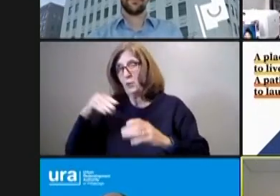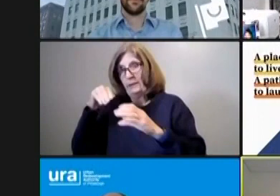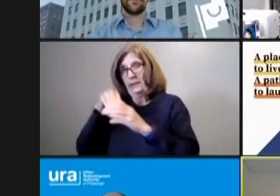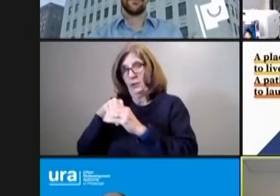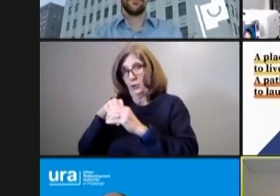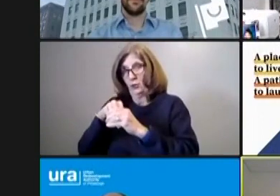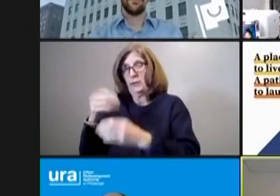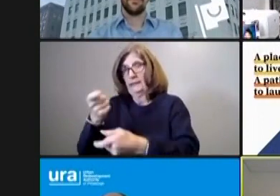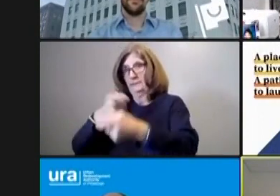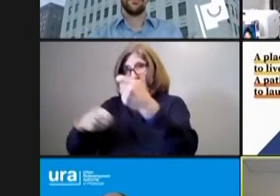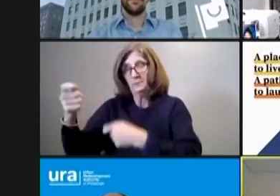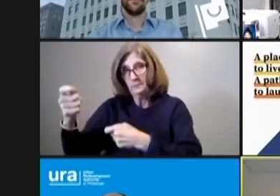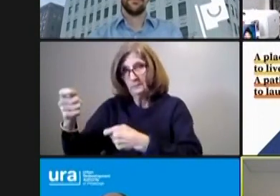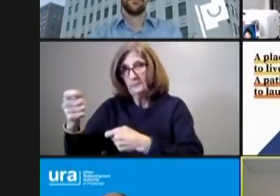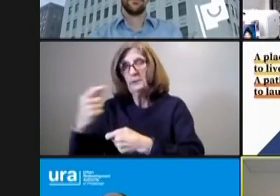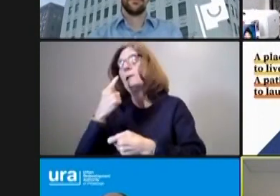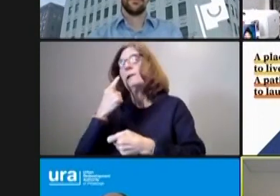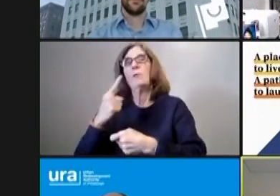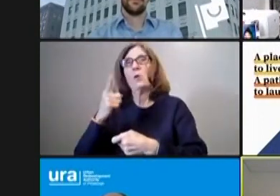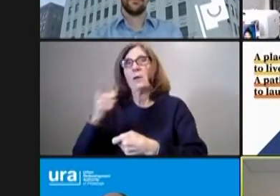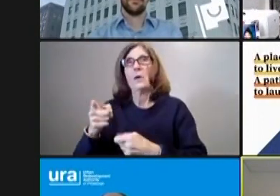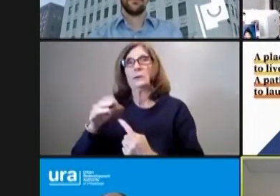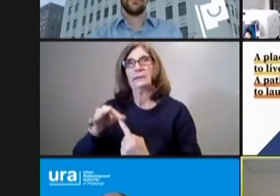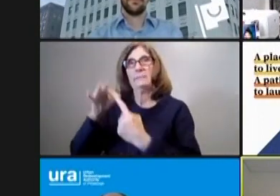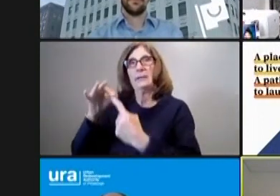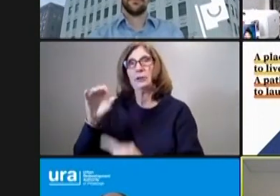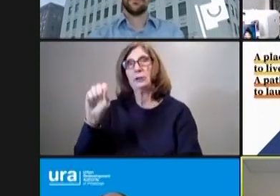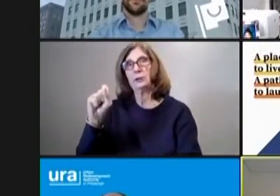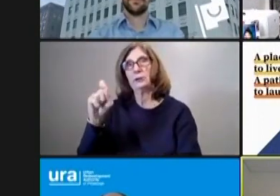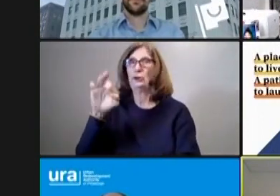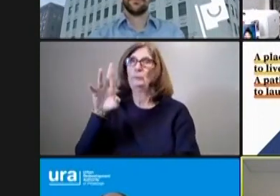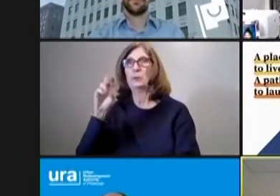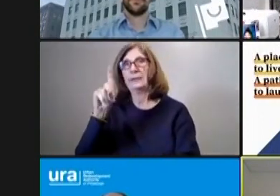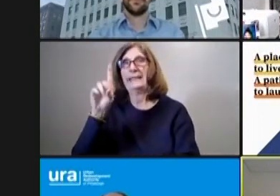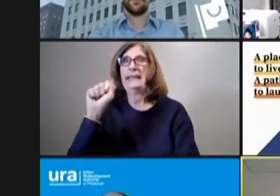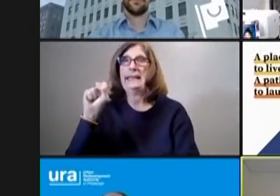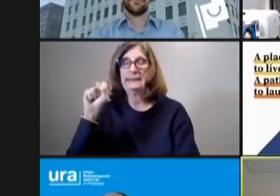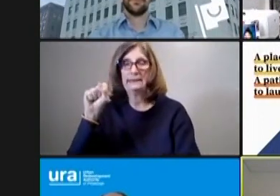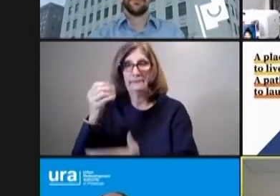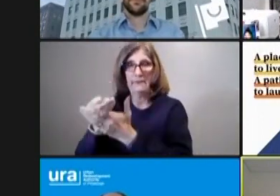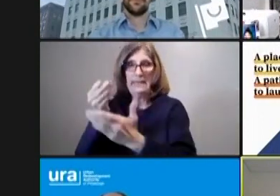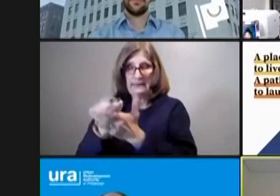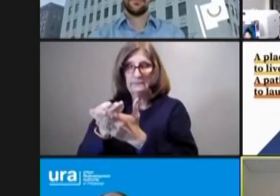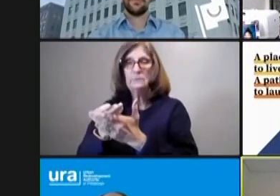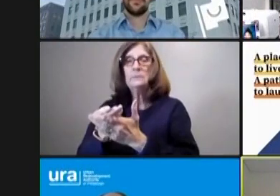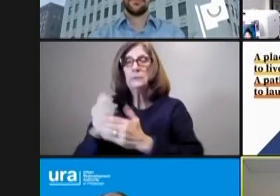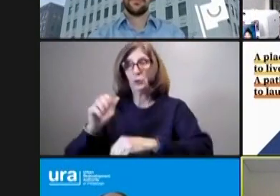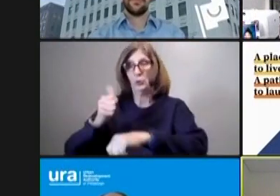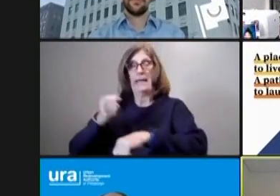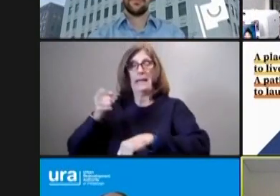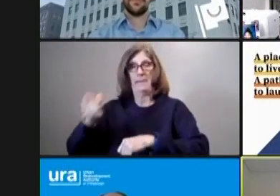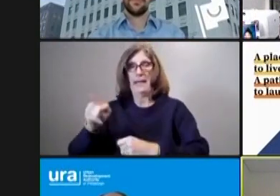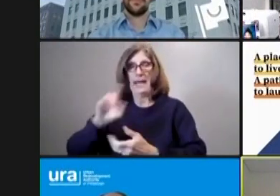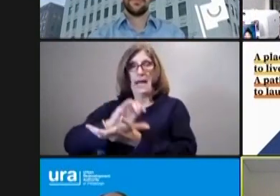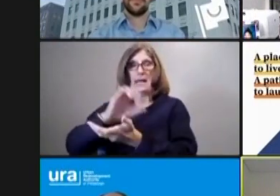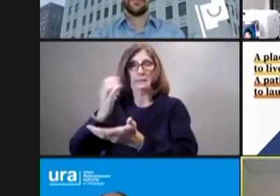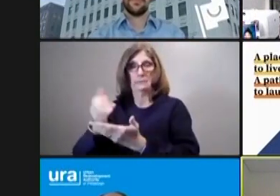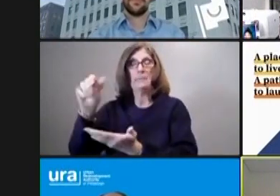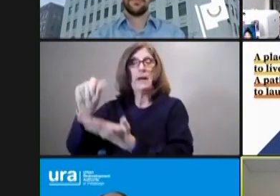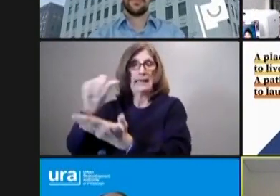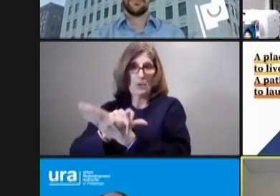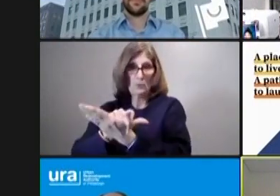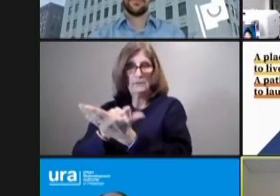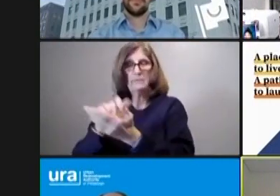Housing for the supersedious funds to allow us to establish this process to let that supersedious fund from PUR